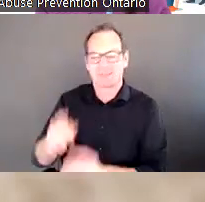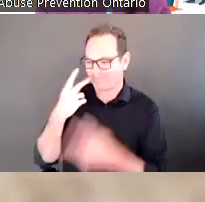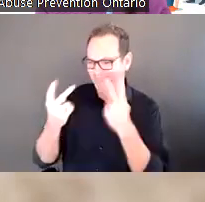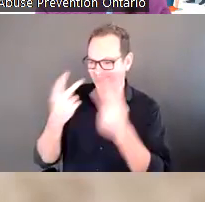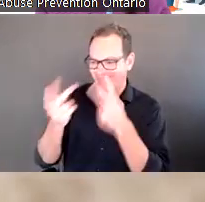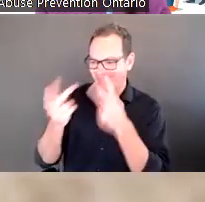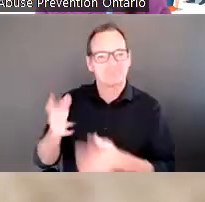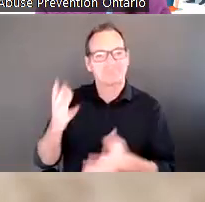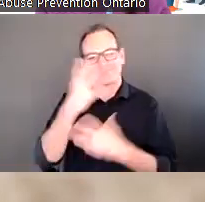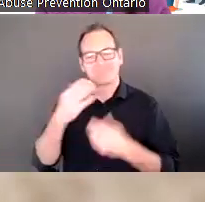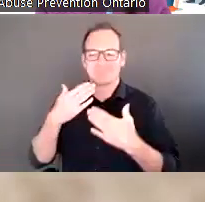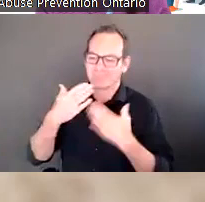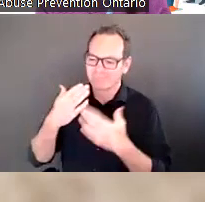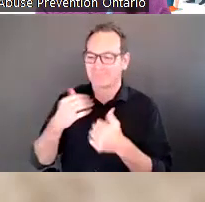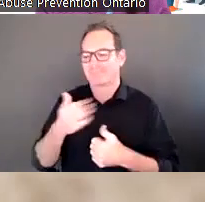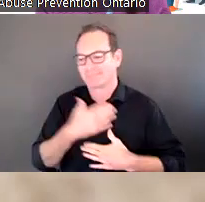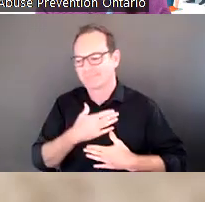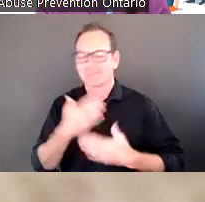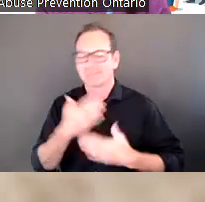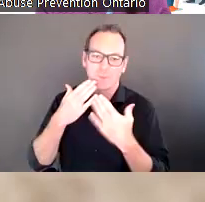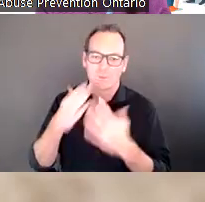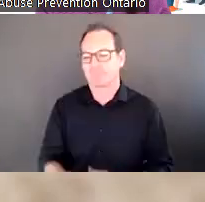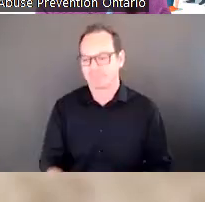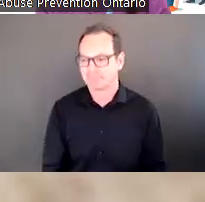well. And